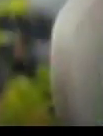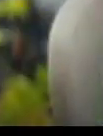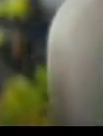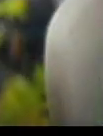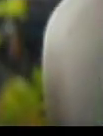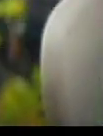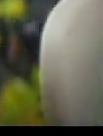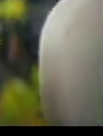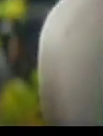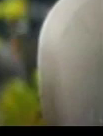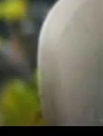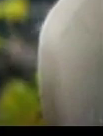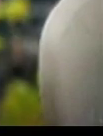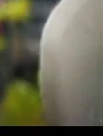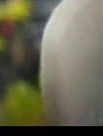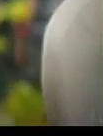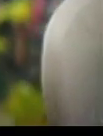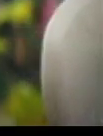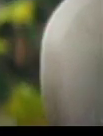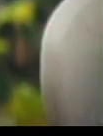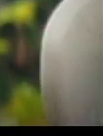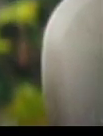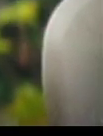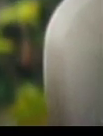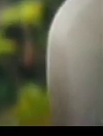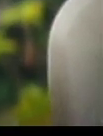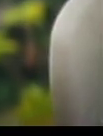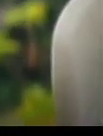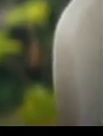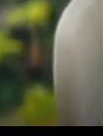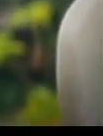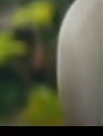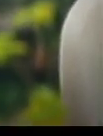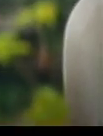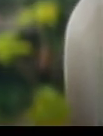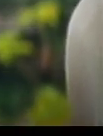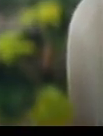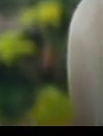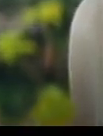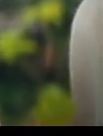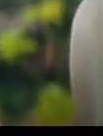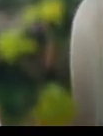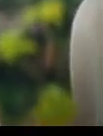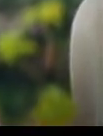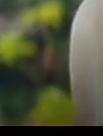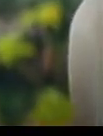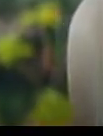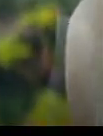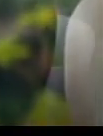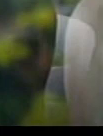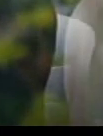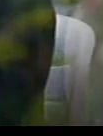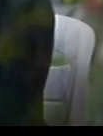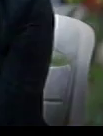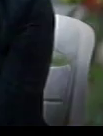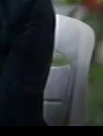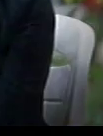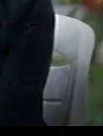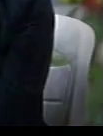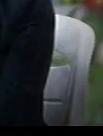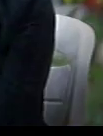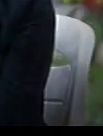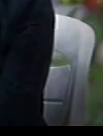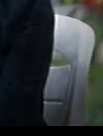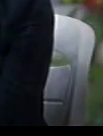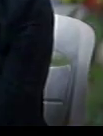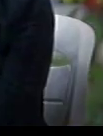mine. I was very happy that I conceived immediately after marriage. On the 37th week of my